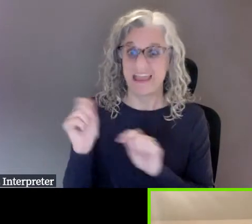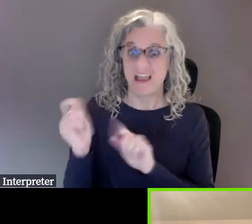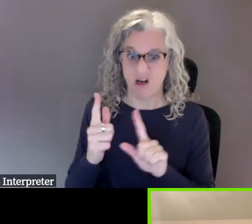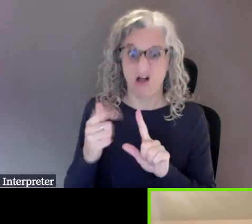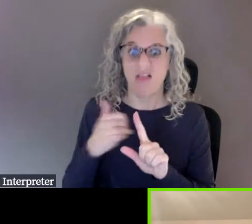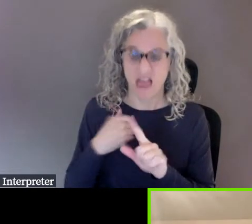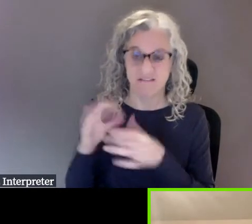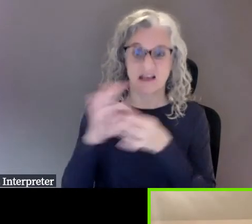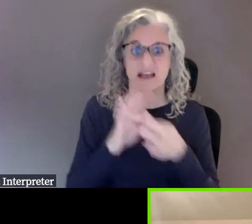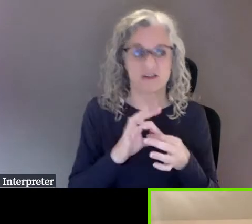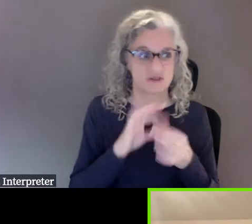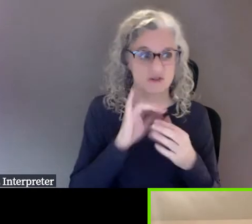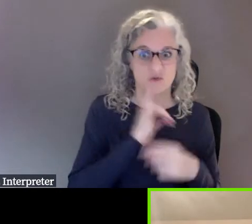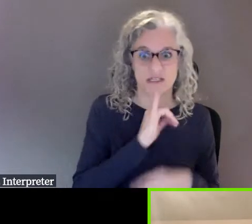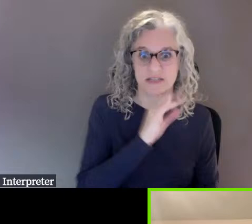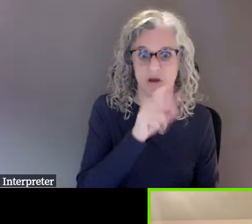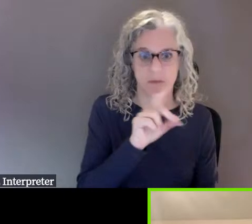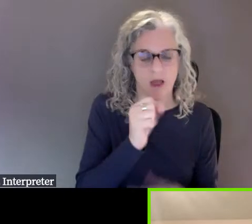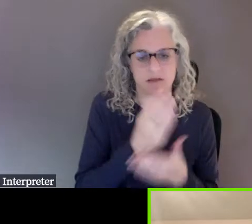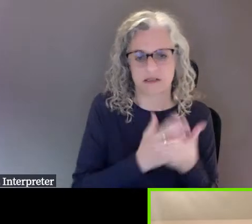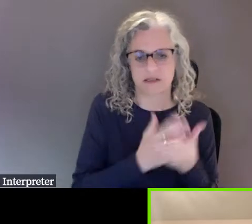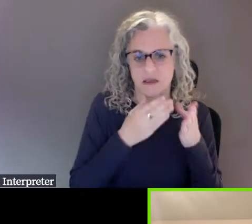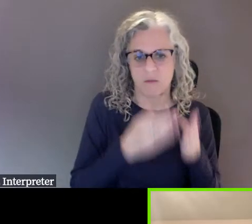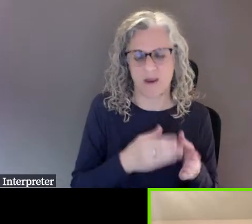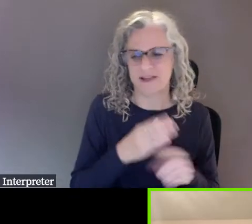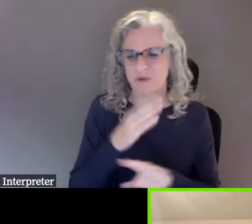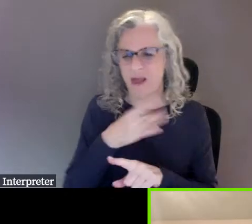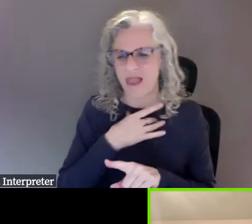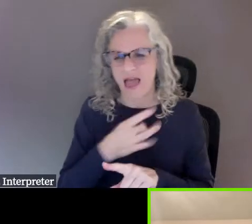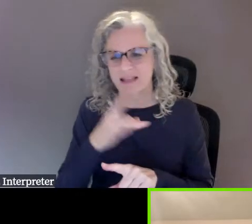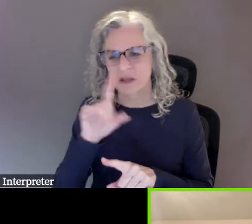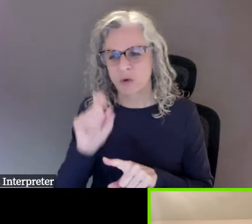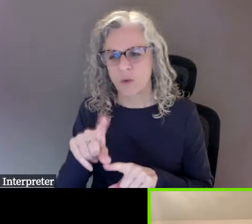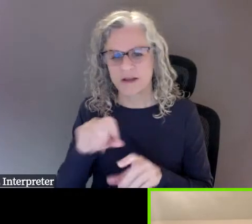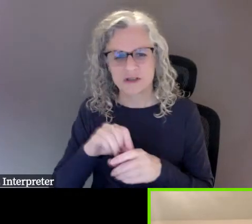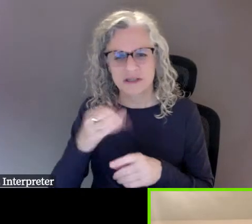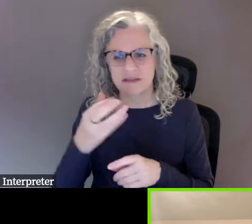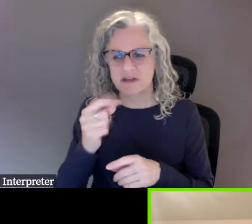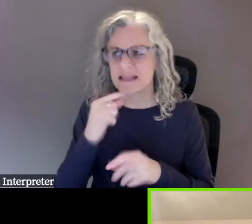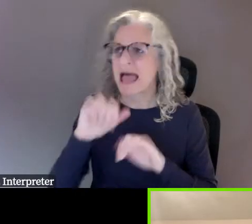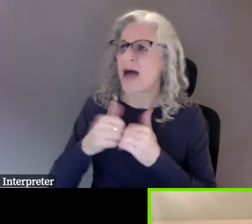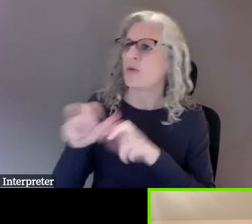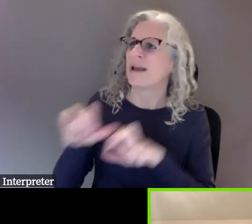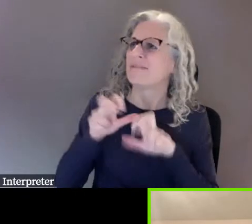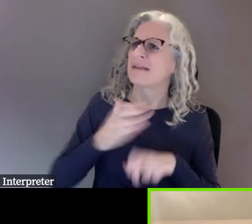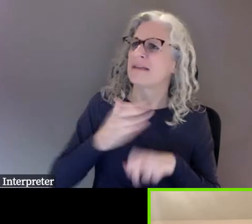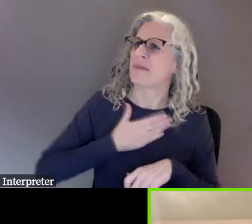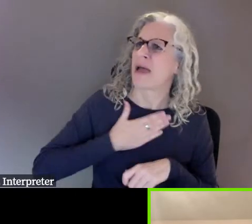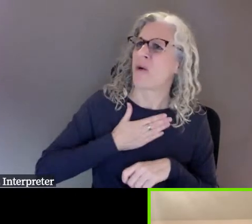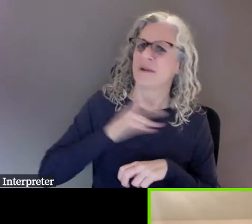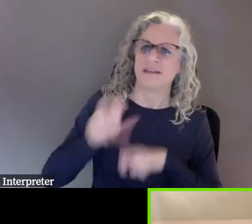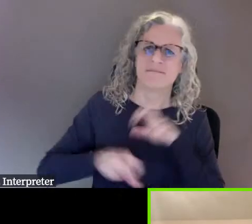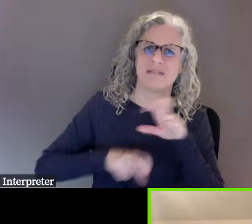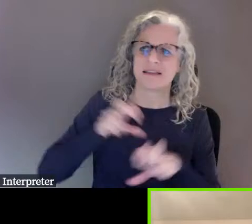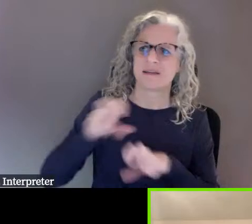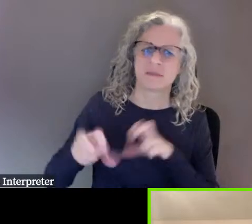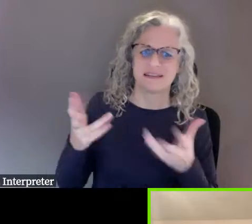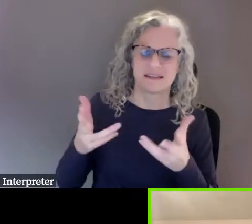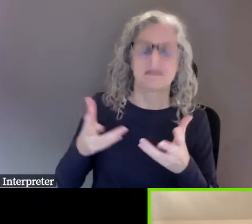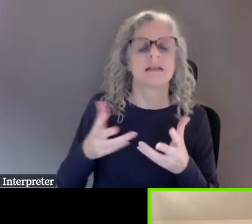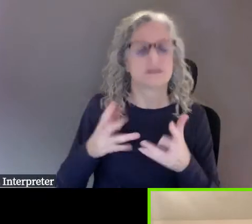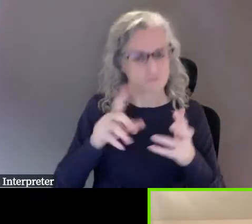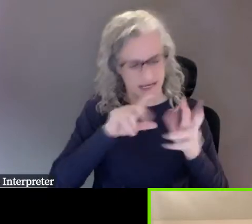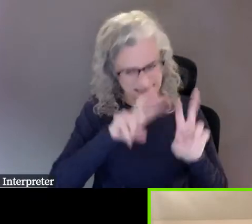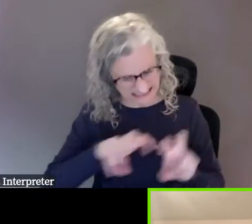some way. So I loved seeing the questions that people had in the chat about, like, how do I divest my own investments? Look at your